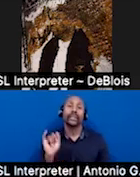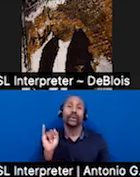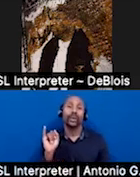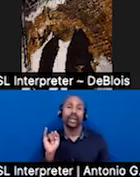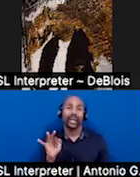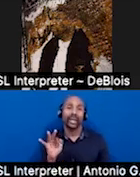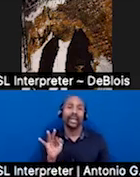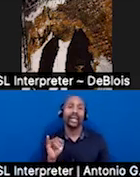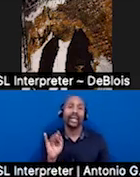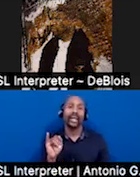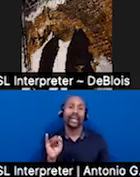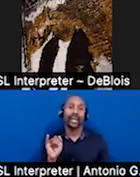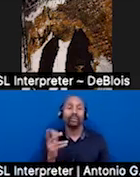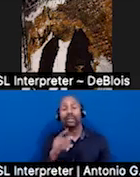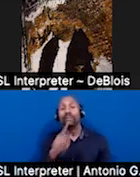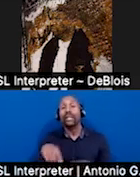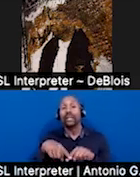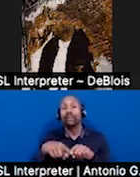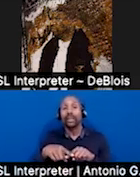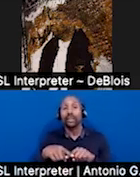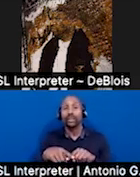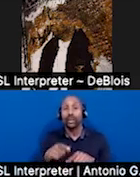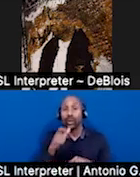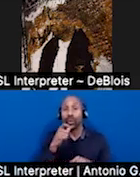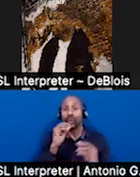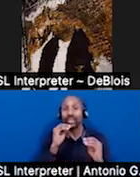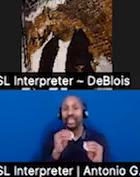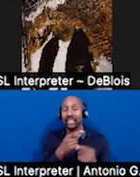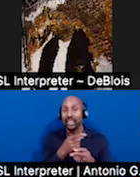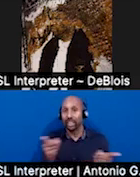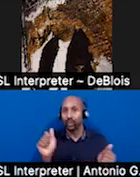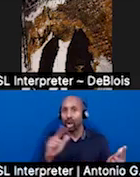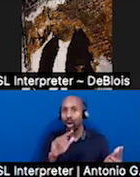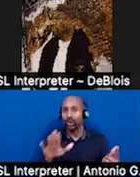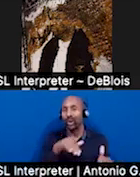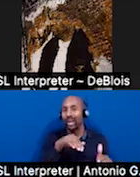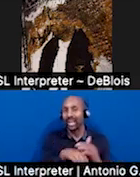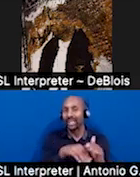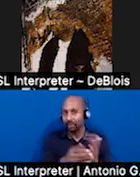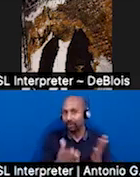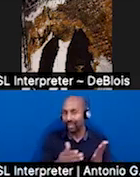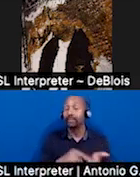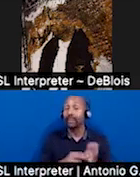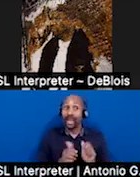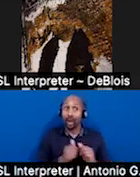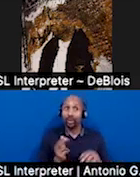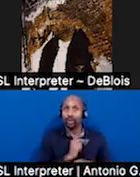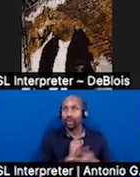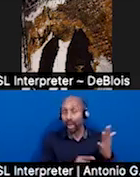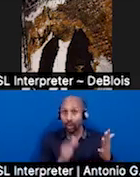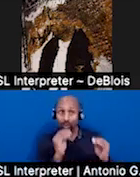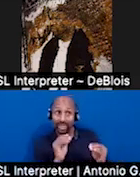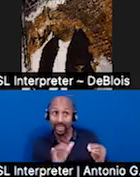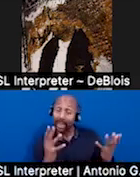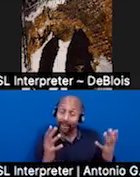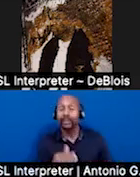very, like, it really depends on who's teaching you all your accessible things, because some people teach Microsoft.